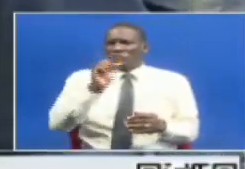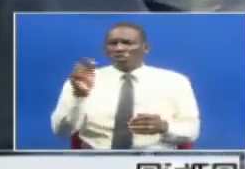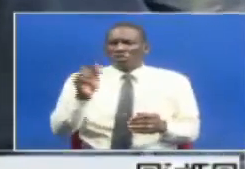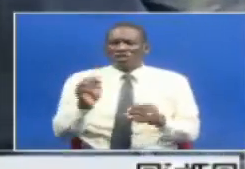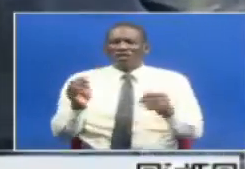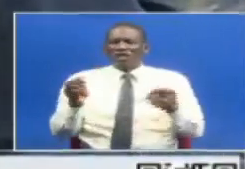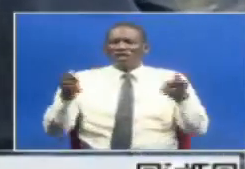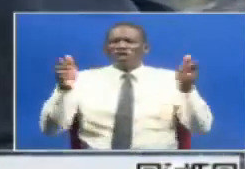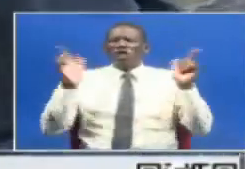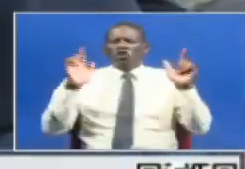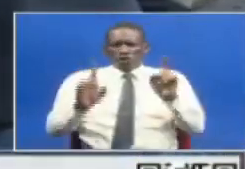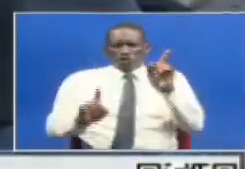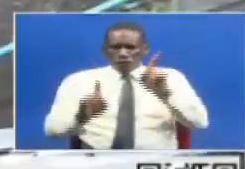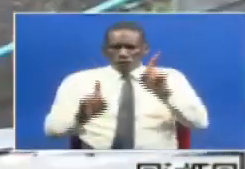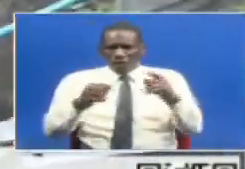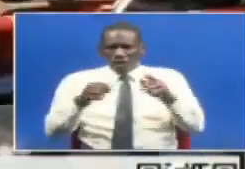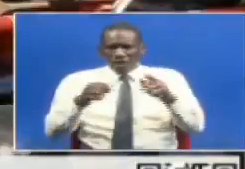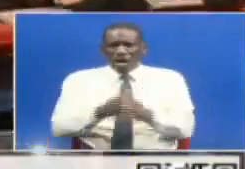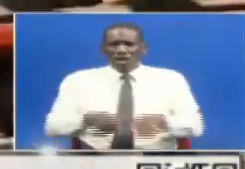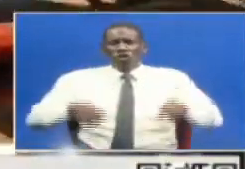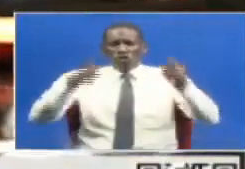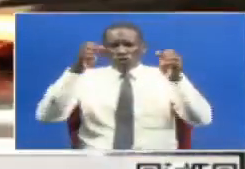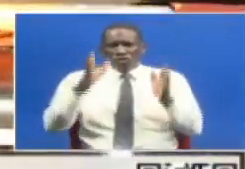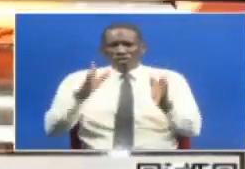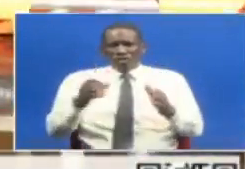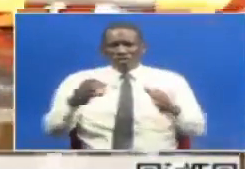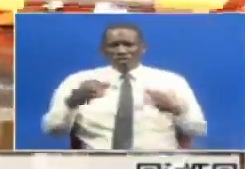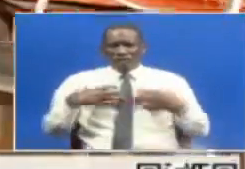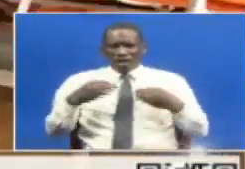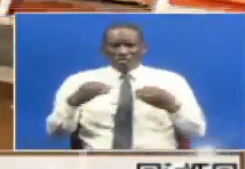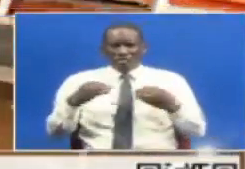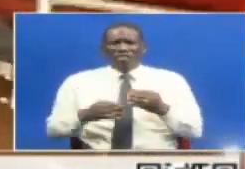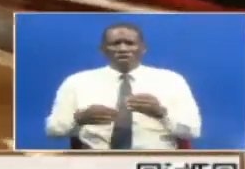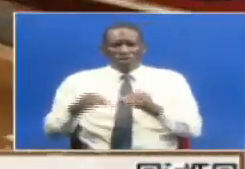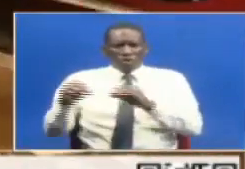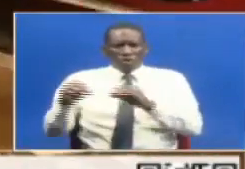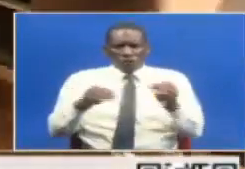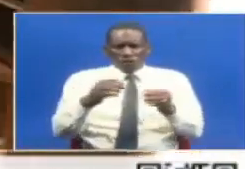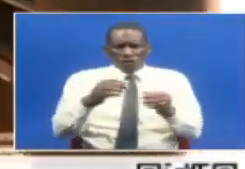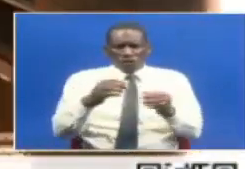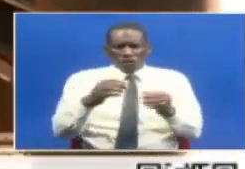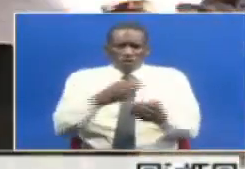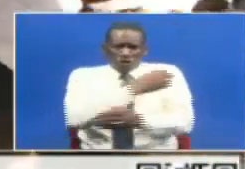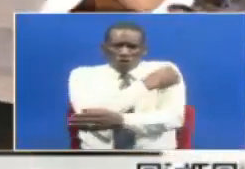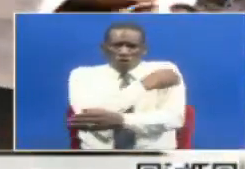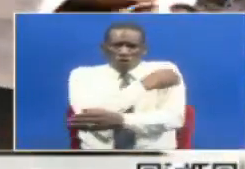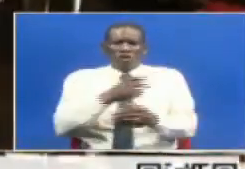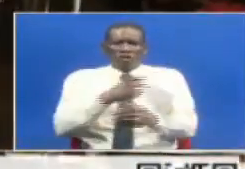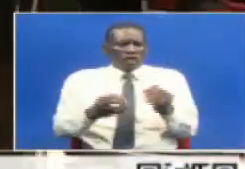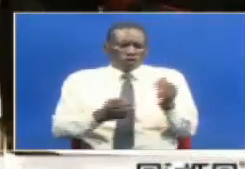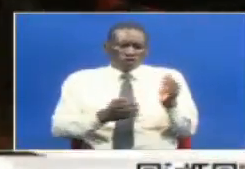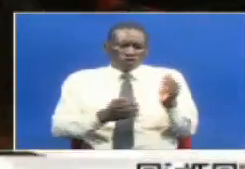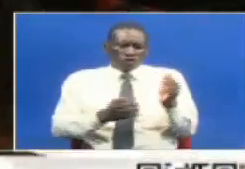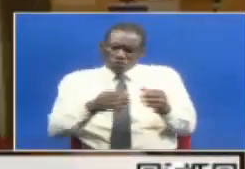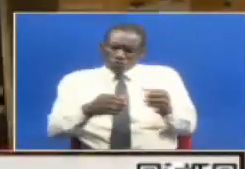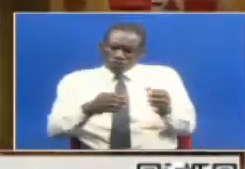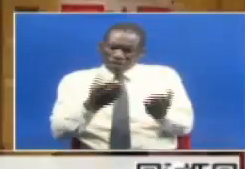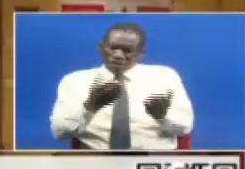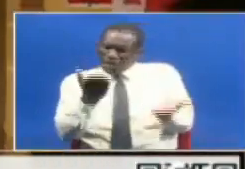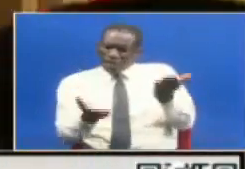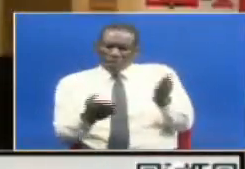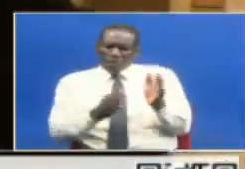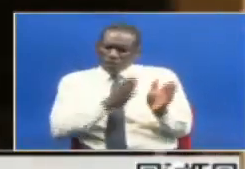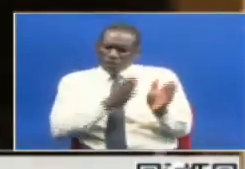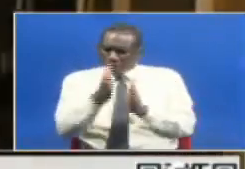kisha waathiriwa waigizaji wakikimbizwa hospitalini. Ilikuwa sinema tu ya kupima matayarisho wakati taifa